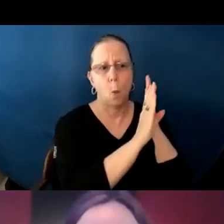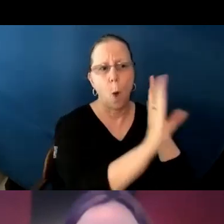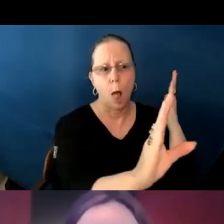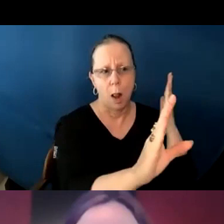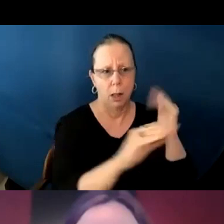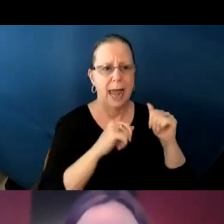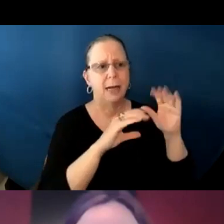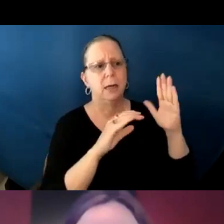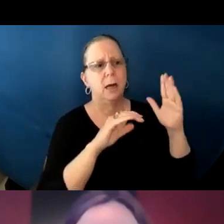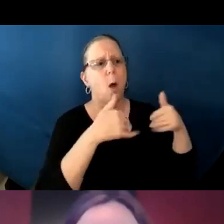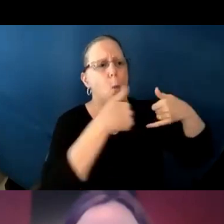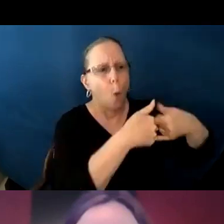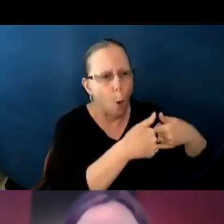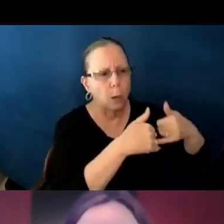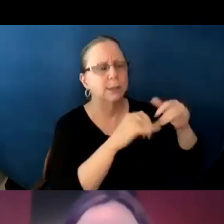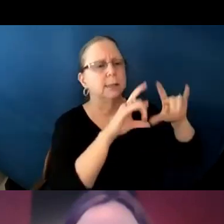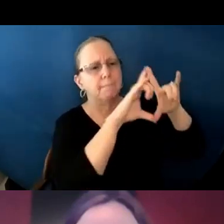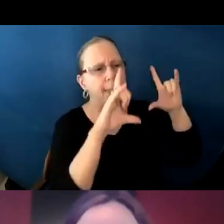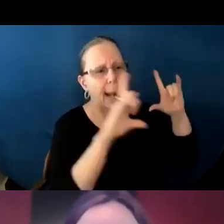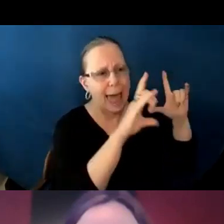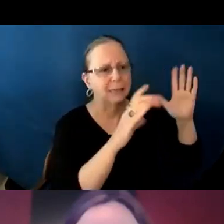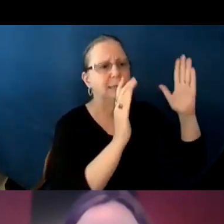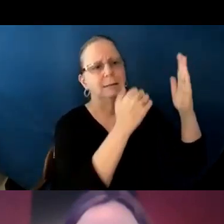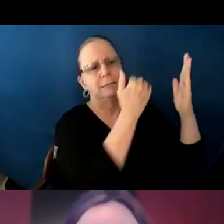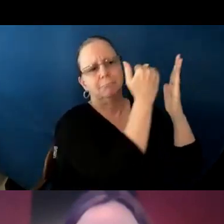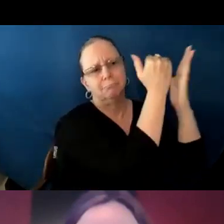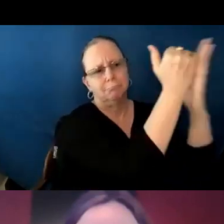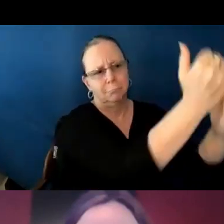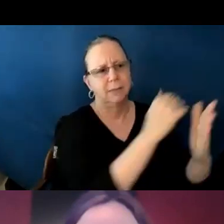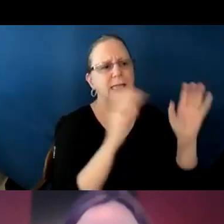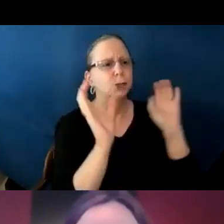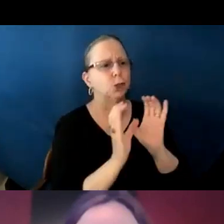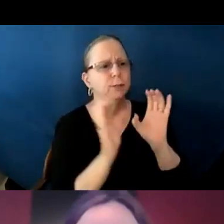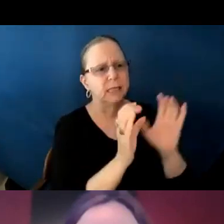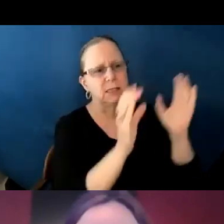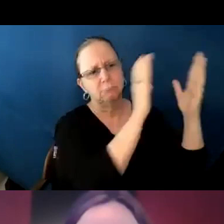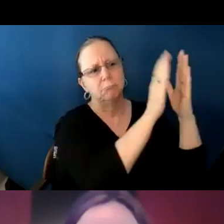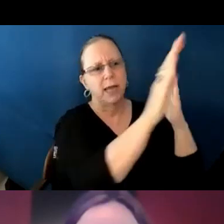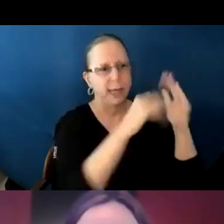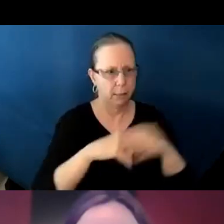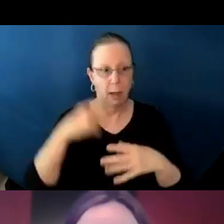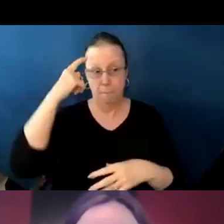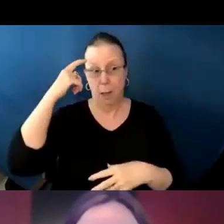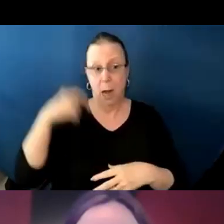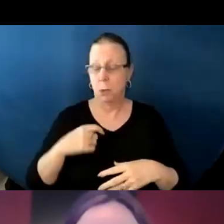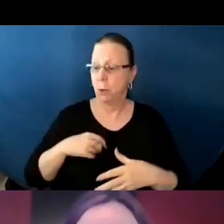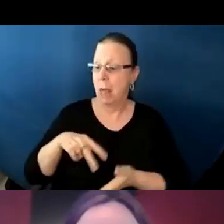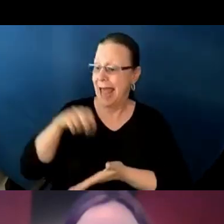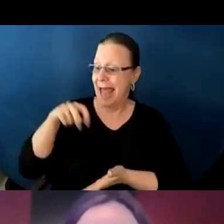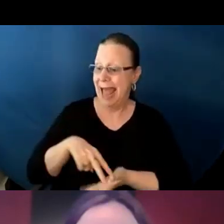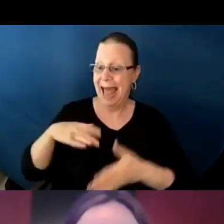plaques, awards, and certificates. And in my mind, I was doing my happy dance because I thought I had hit